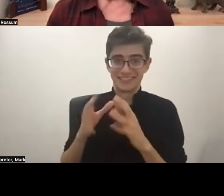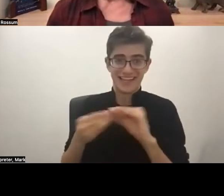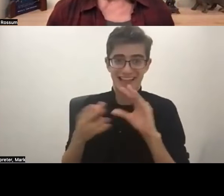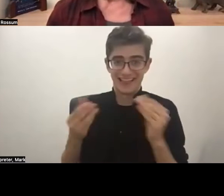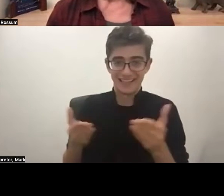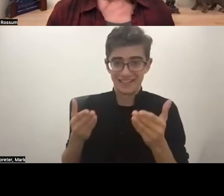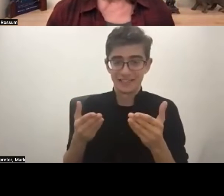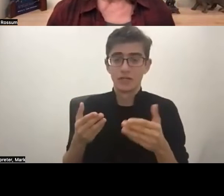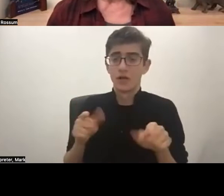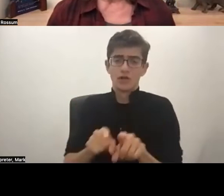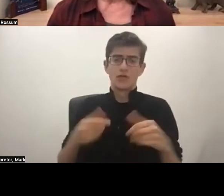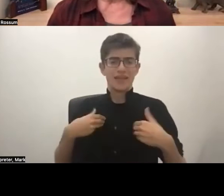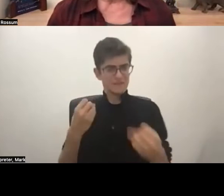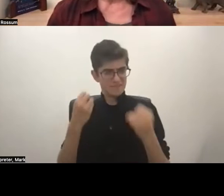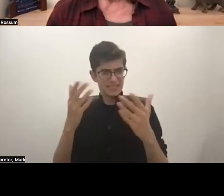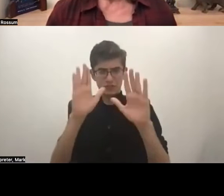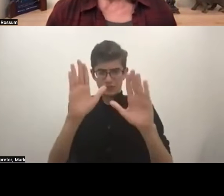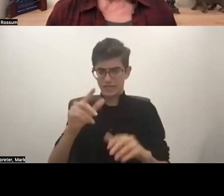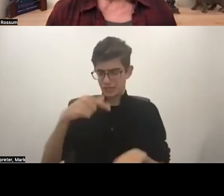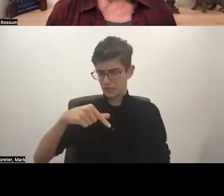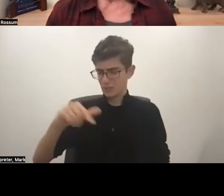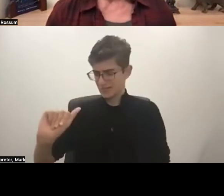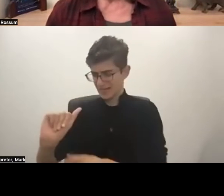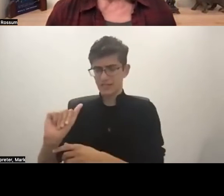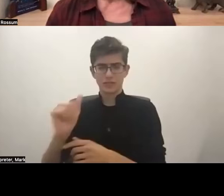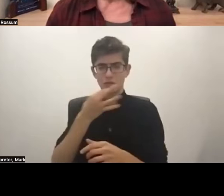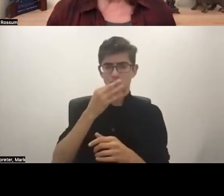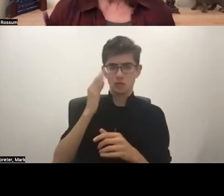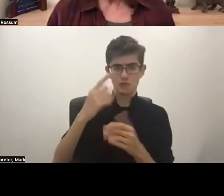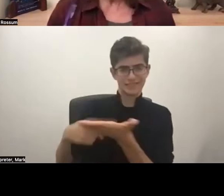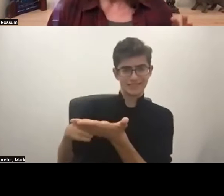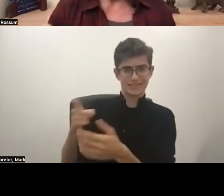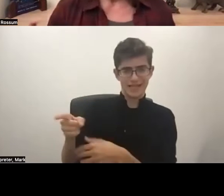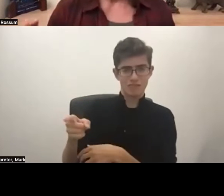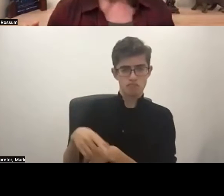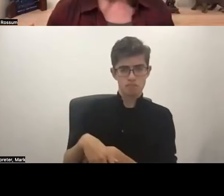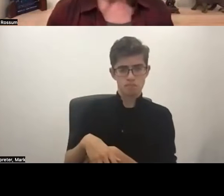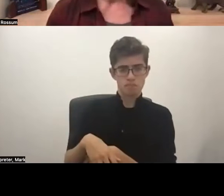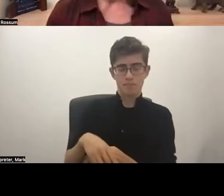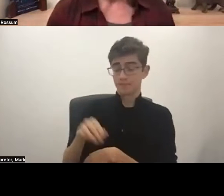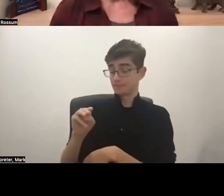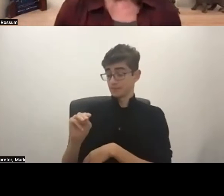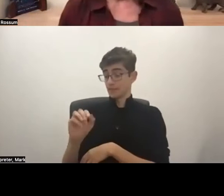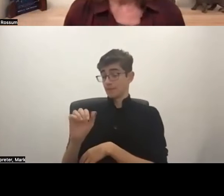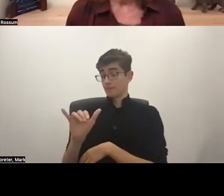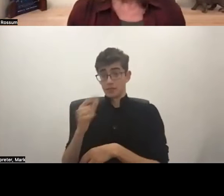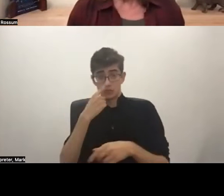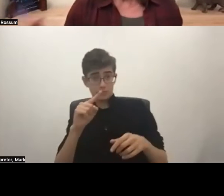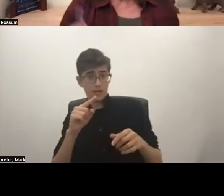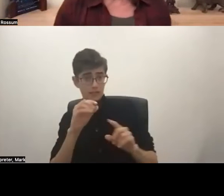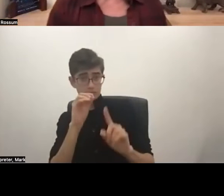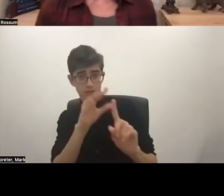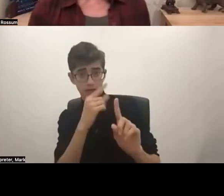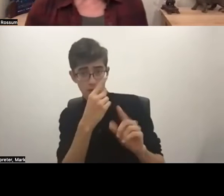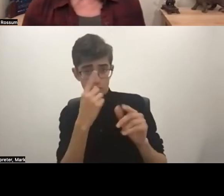great questions, so maybe we might turn to that in a few minutes. But can I just highlight Yeah. that cautionary tale? Yeah, absolutely.